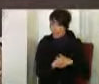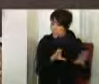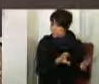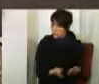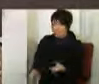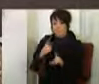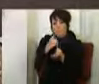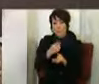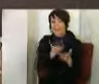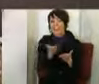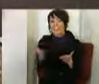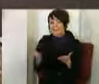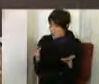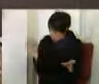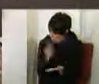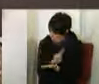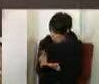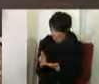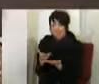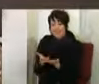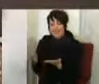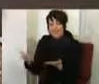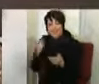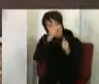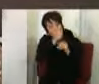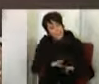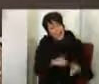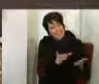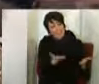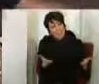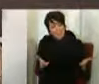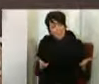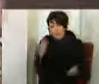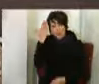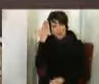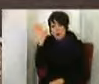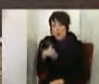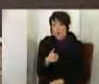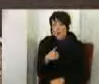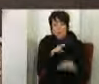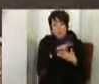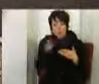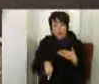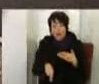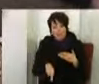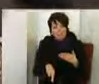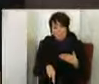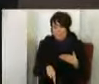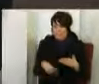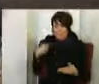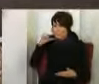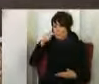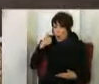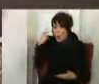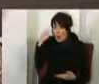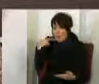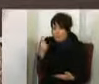You're doing the holy thing. You're doing the blessed thing. And you might not know the outcome. You might not know what tomorrow will